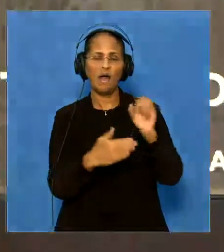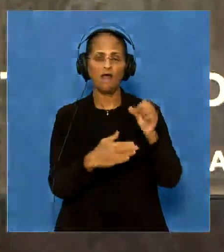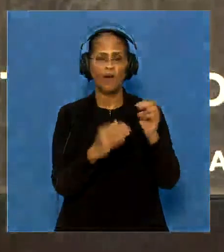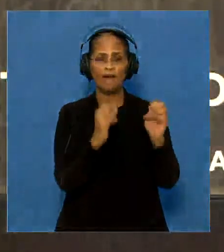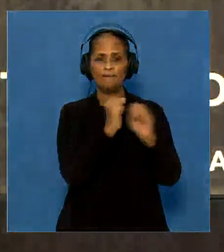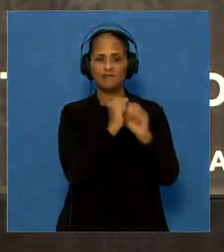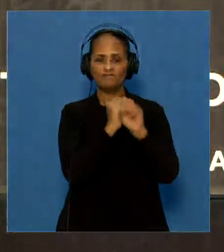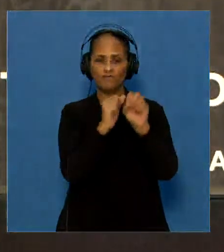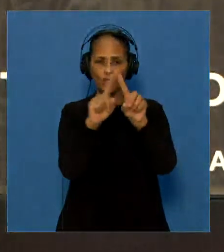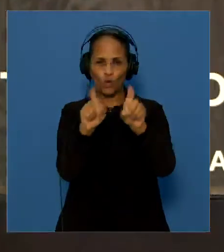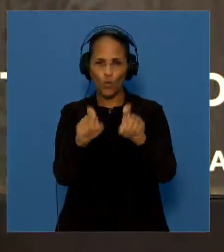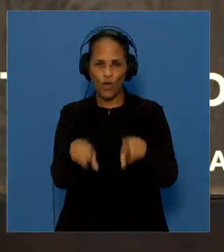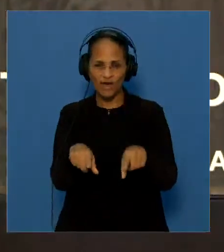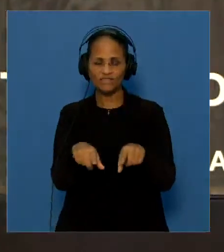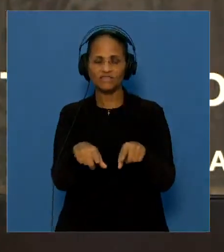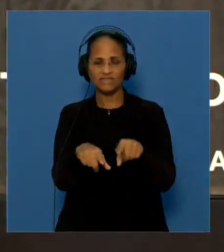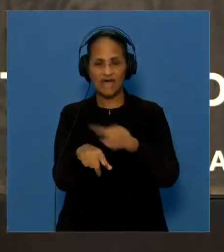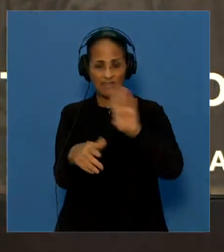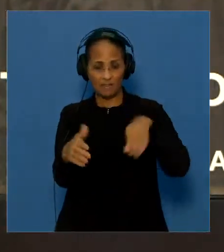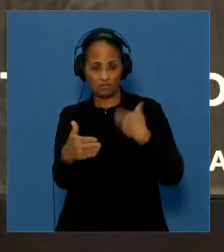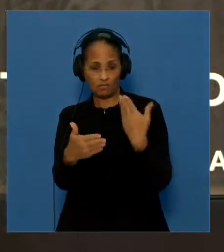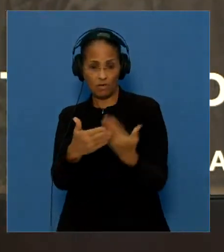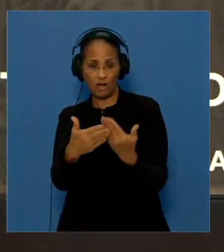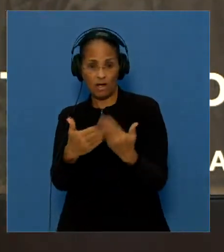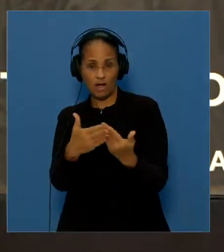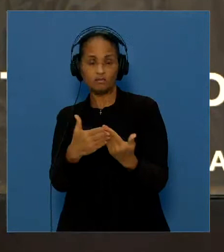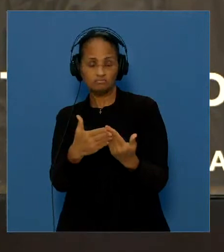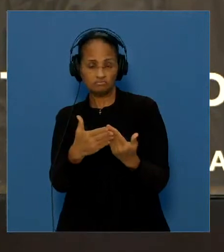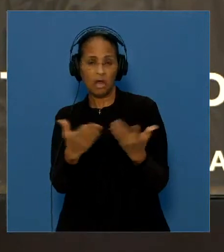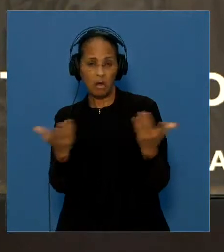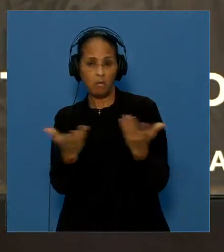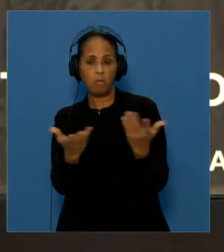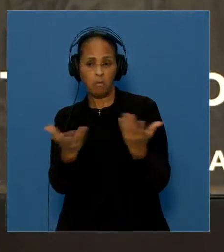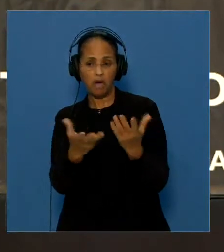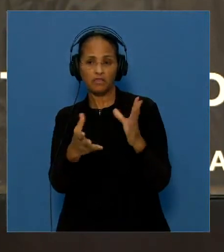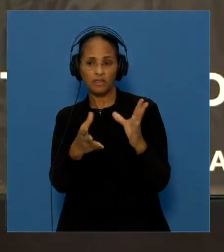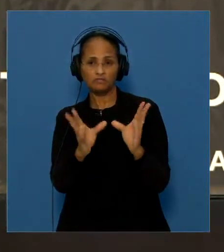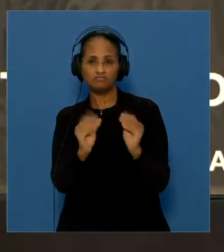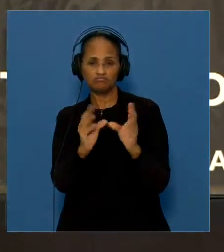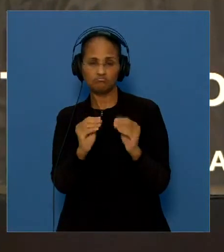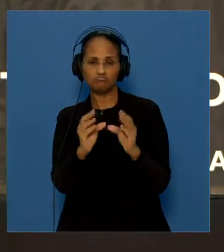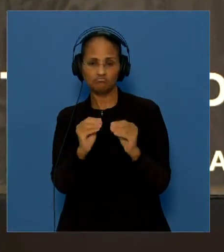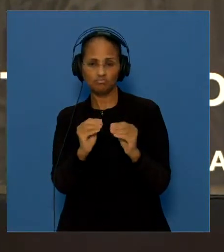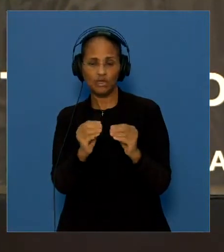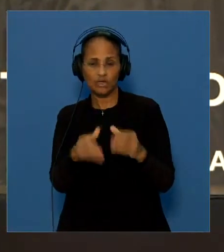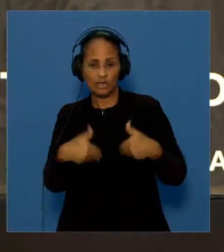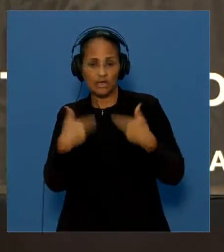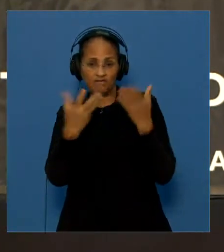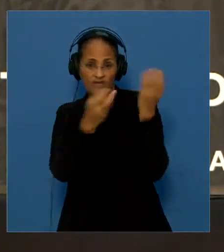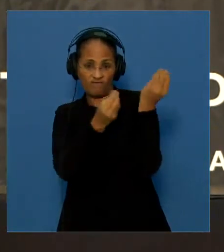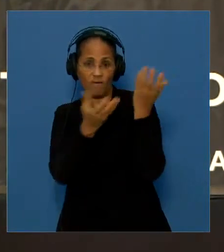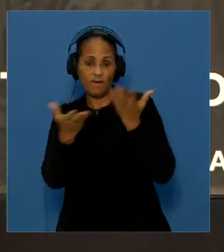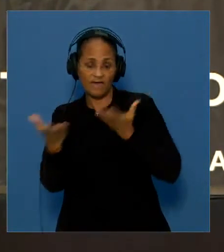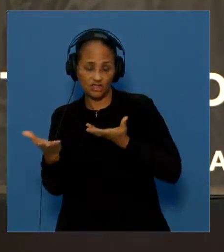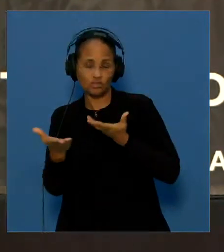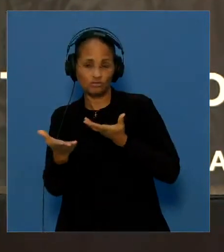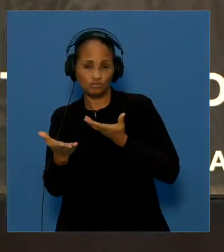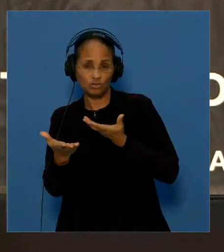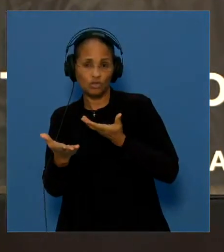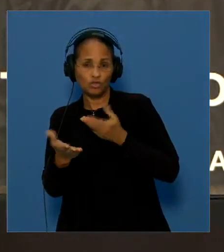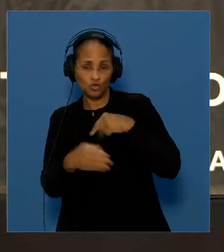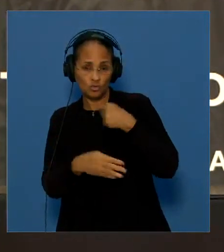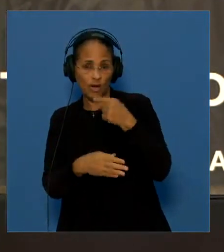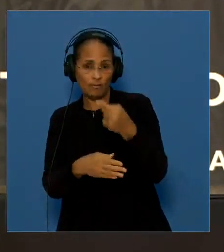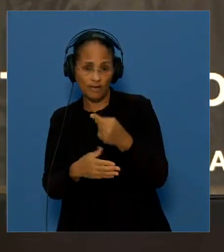media for their questions, their attendance at these press conferences, their coverage of which they give to make sure that we can relay information to the